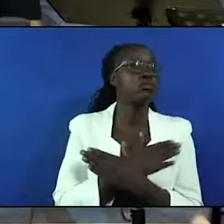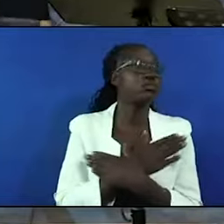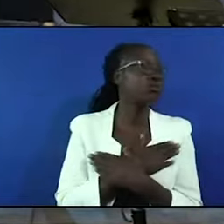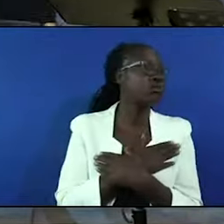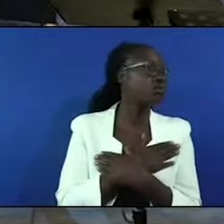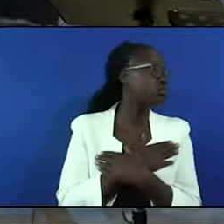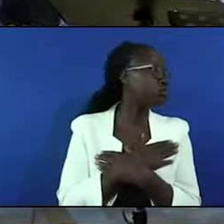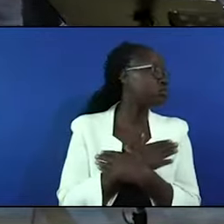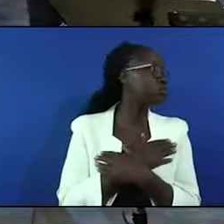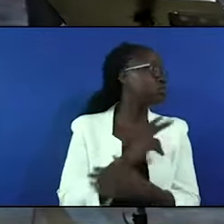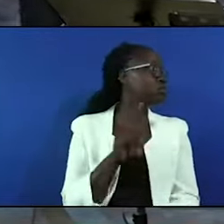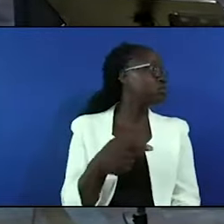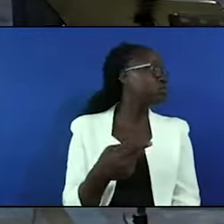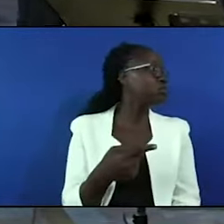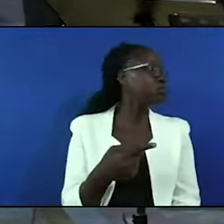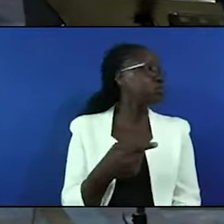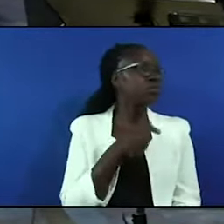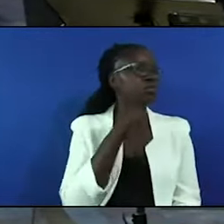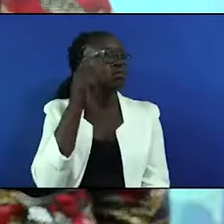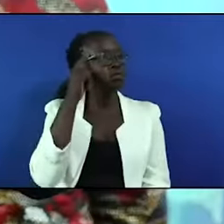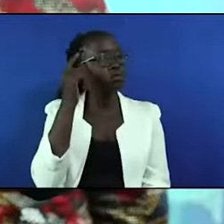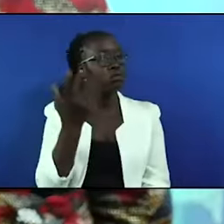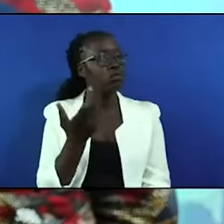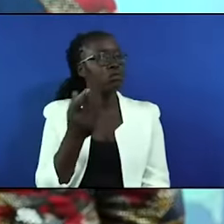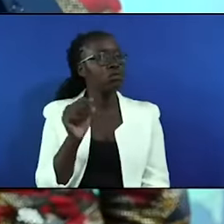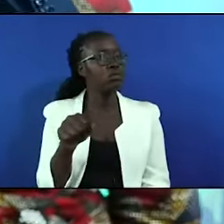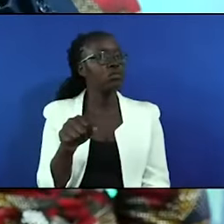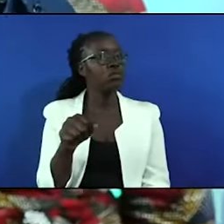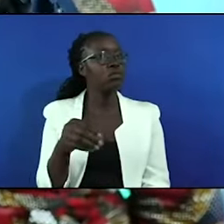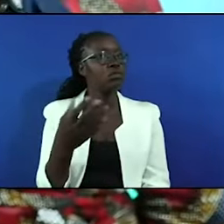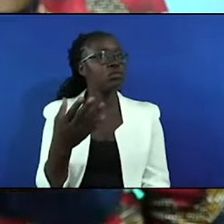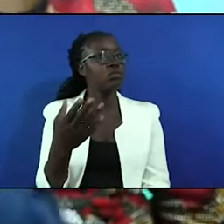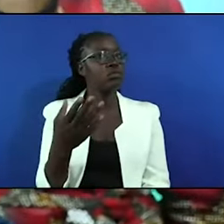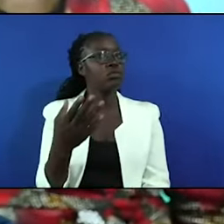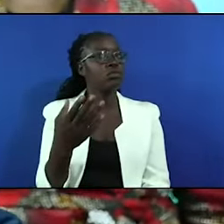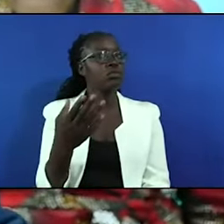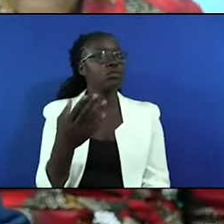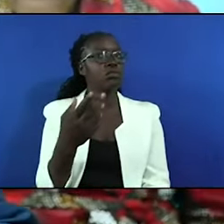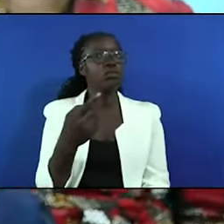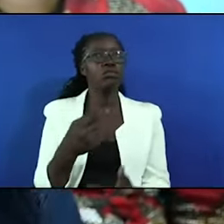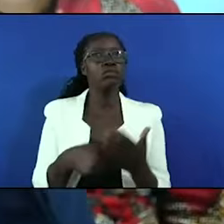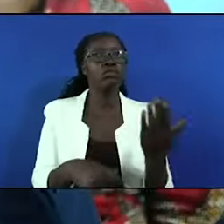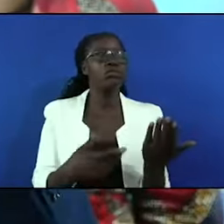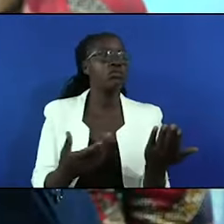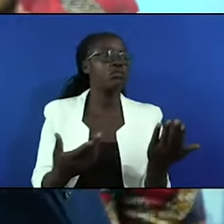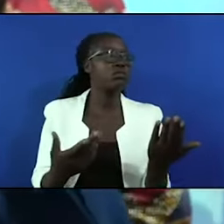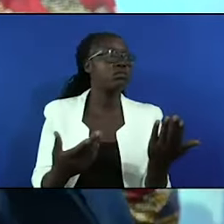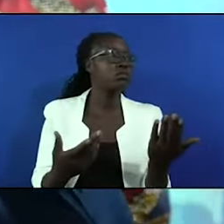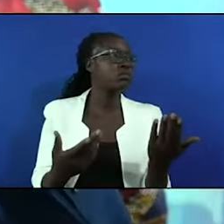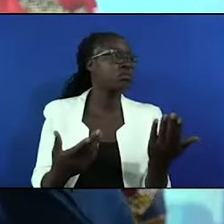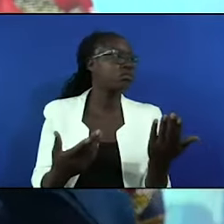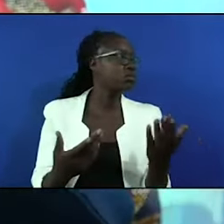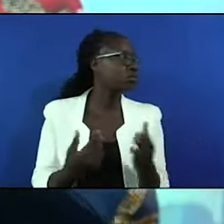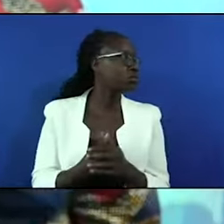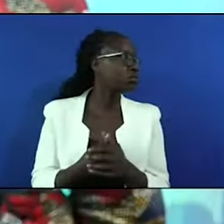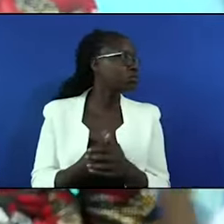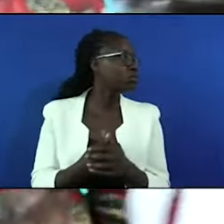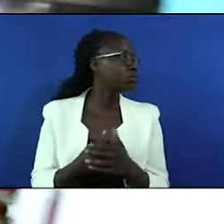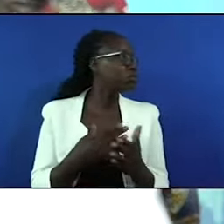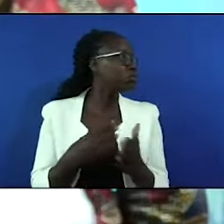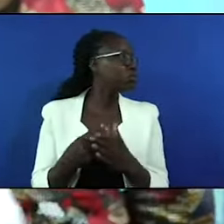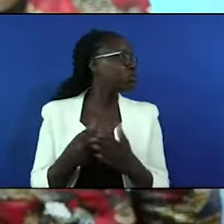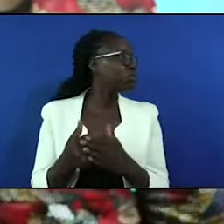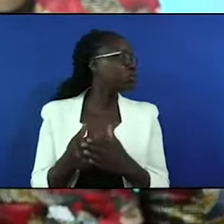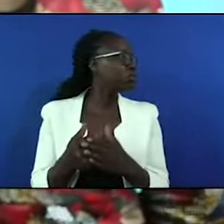gives you 2,000 shillings. You don't think that you can give from a tithe from there. You see that money as money which